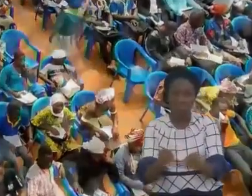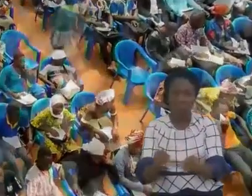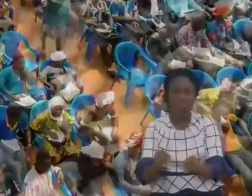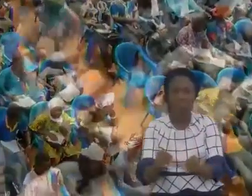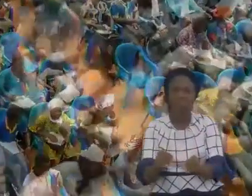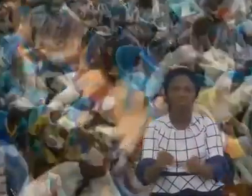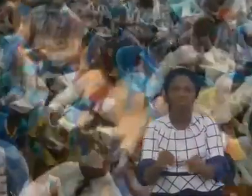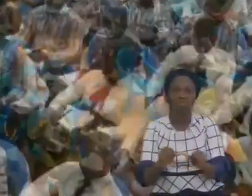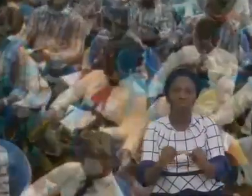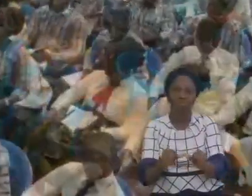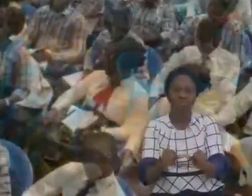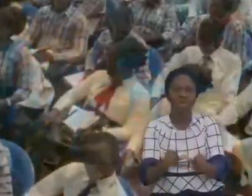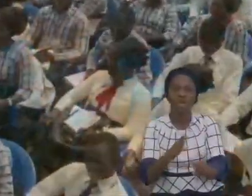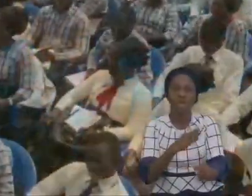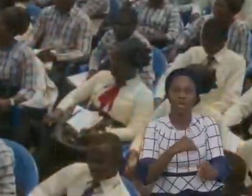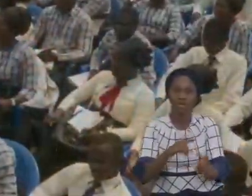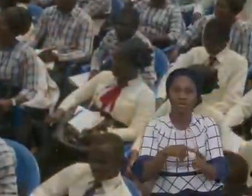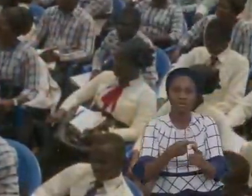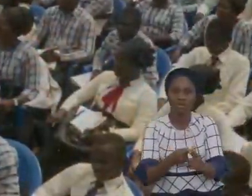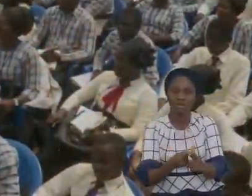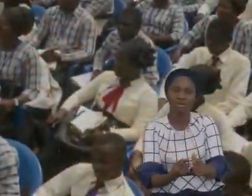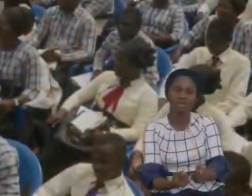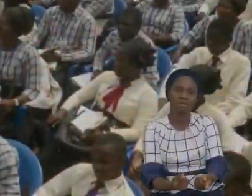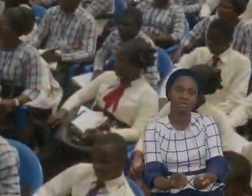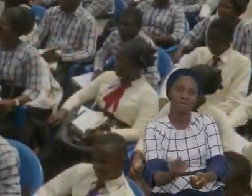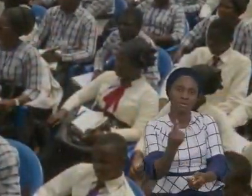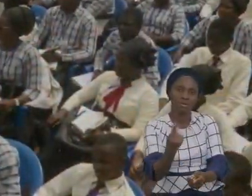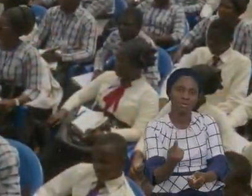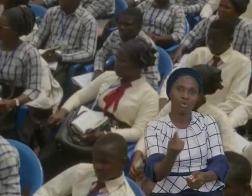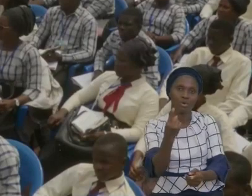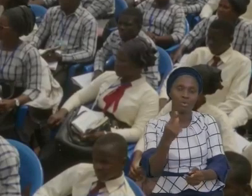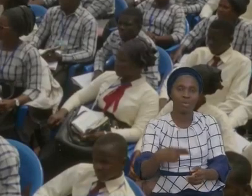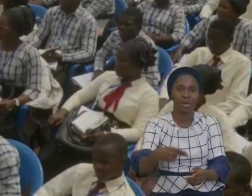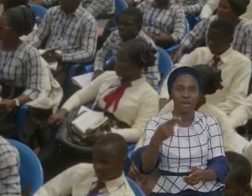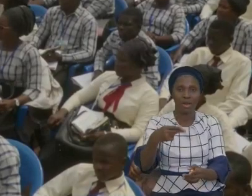The great architect of earth and heaven,